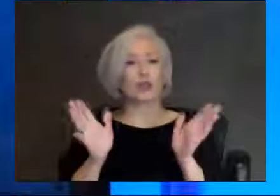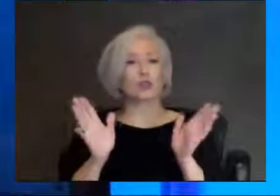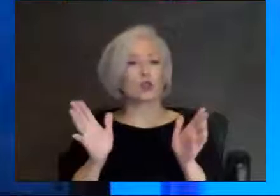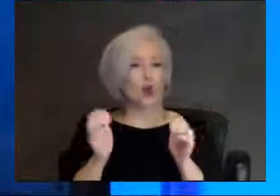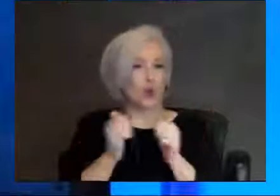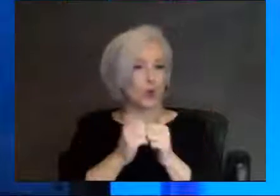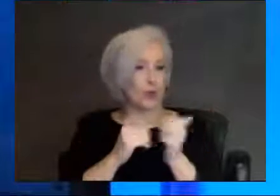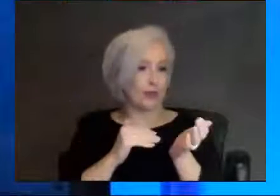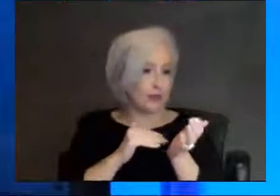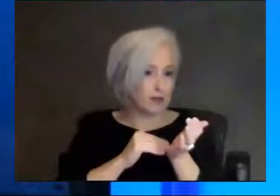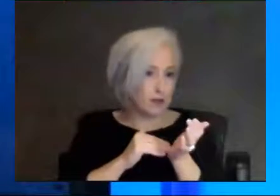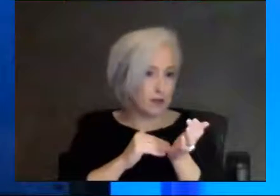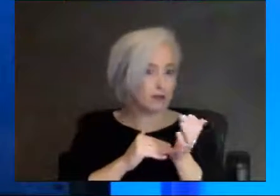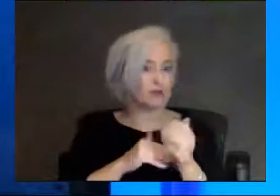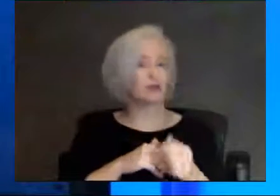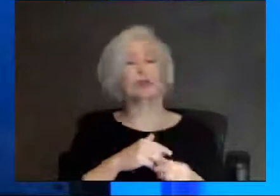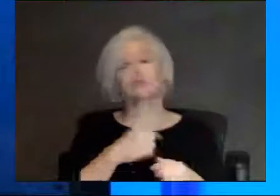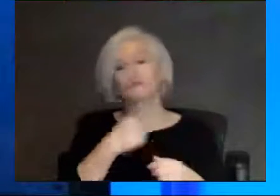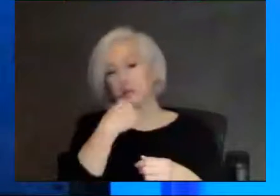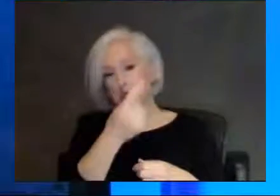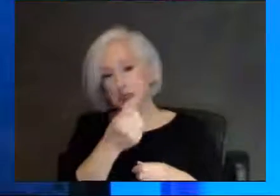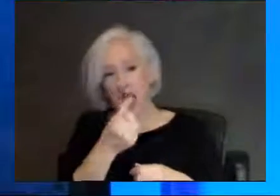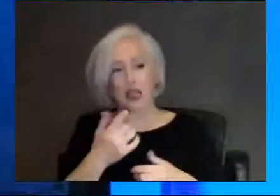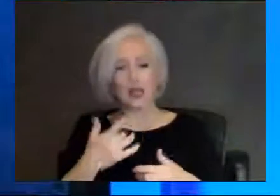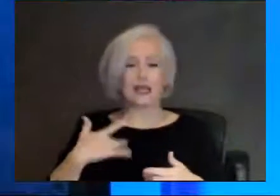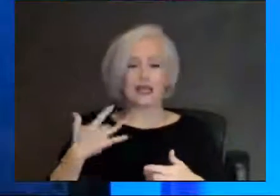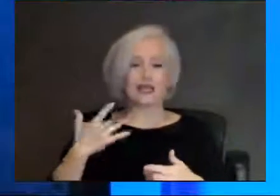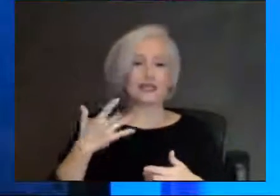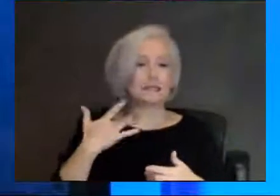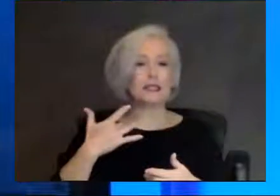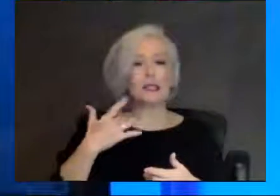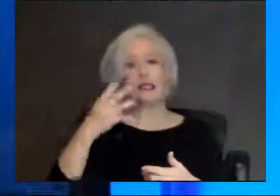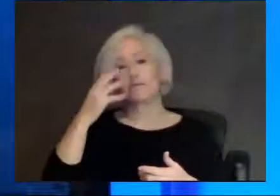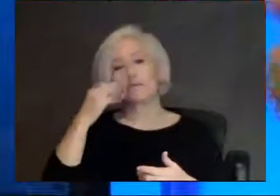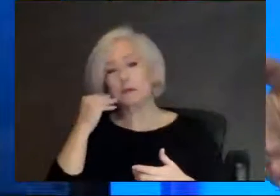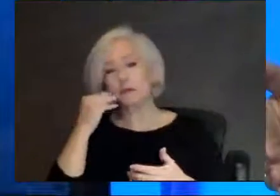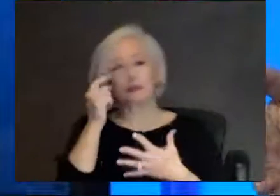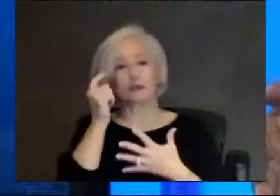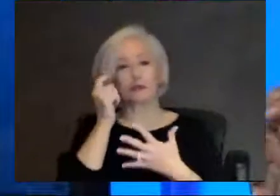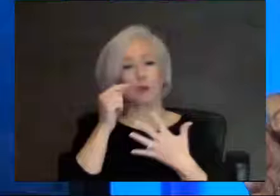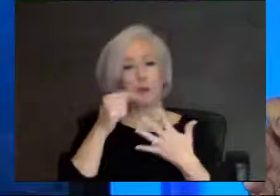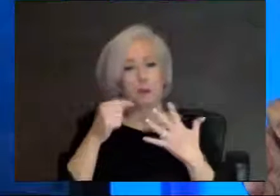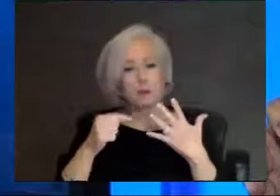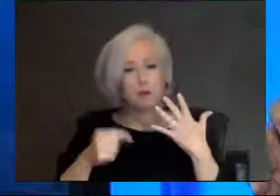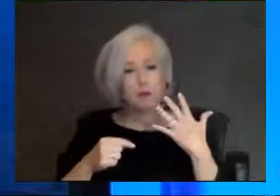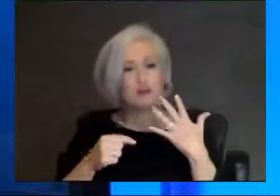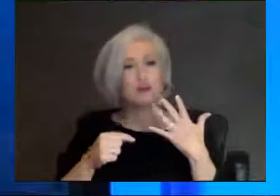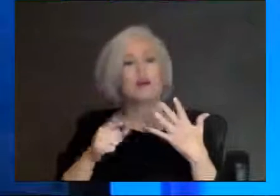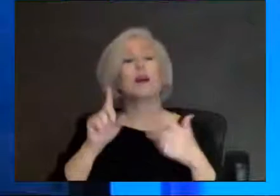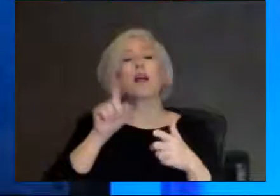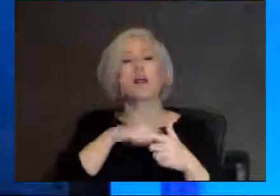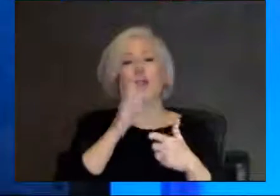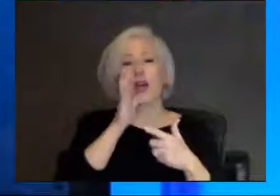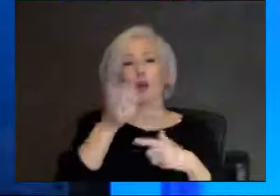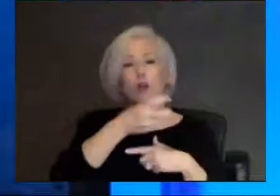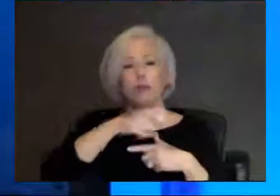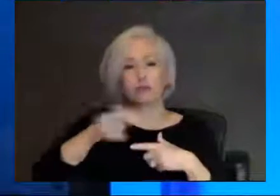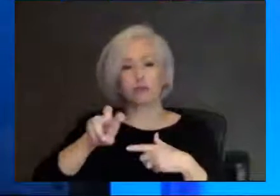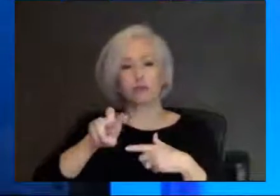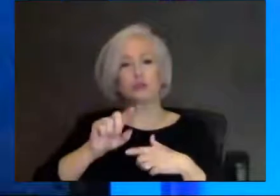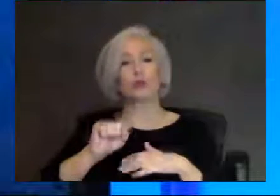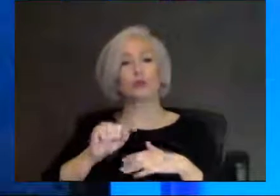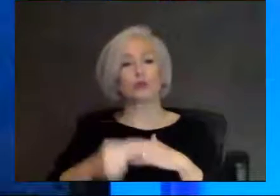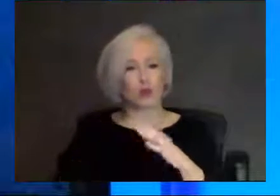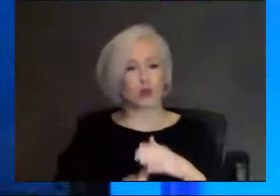and tell them that this is what I'm feeling, and then they can direct you to the colonoscopy. So really,